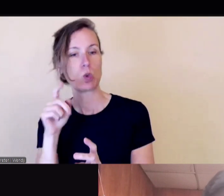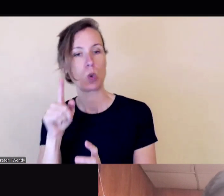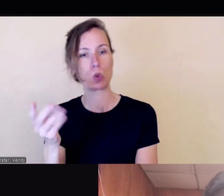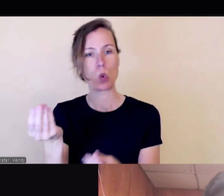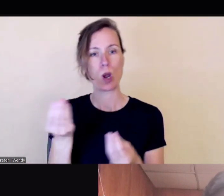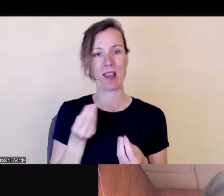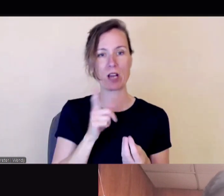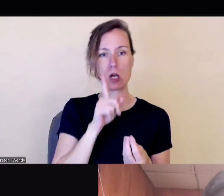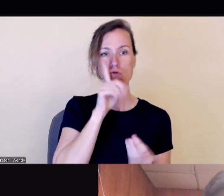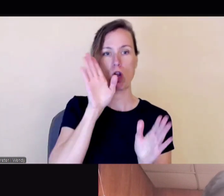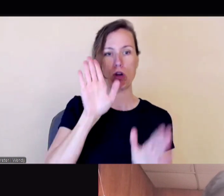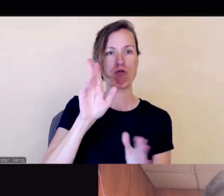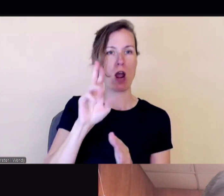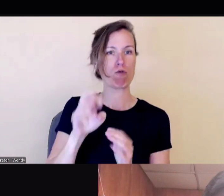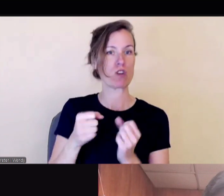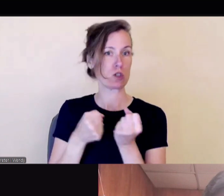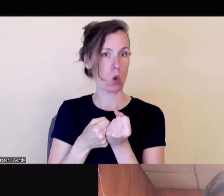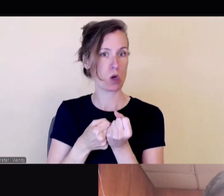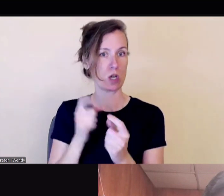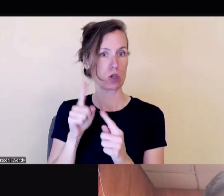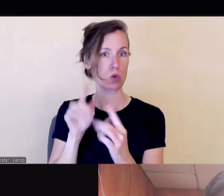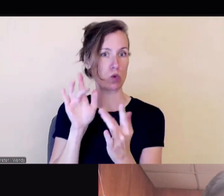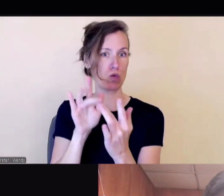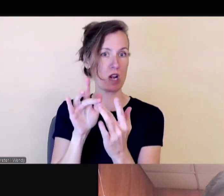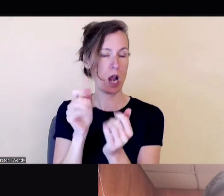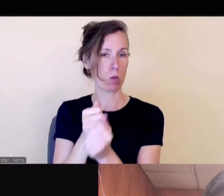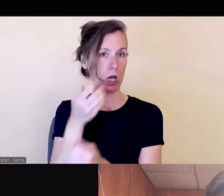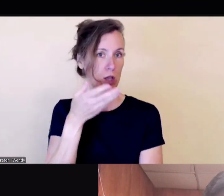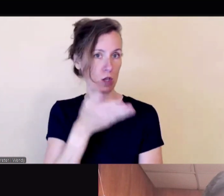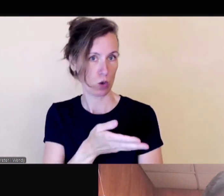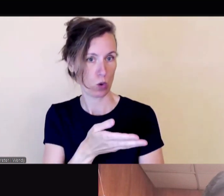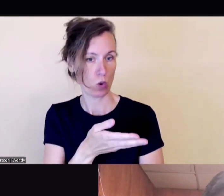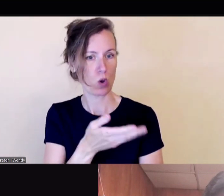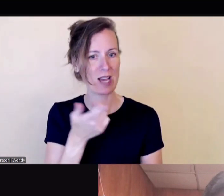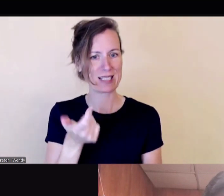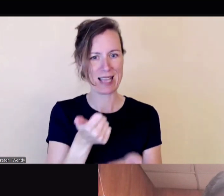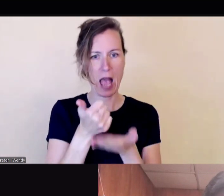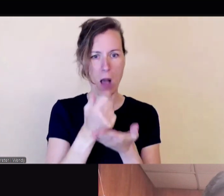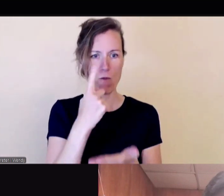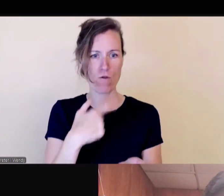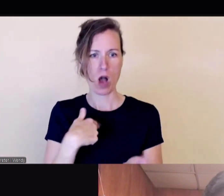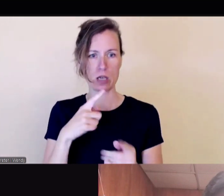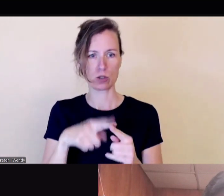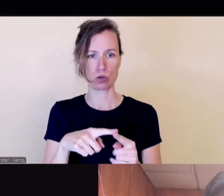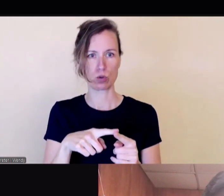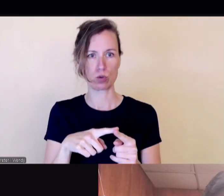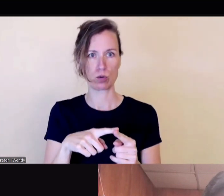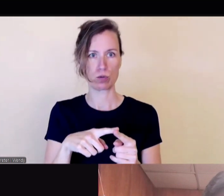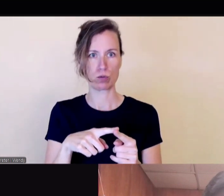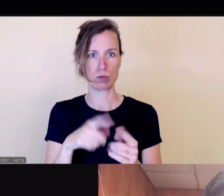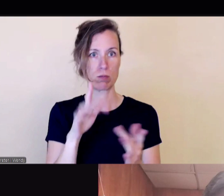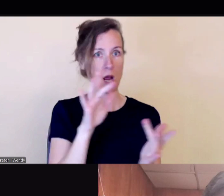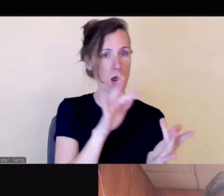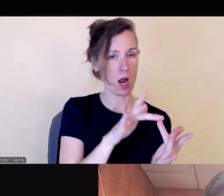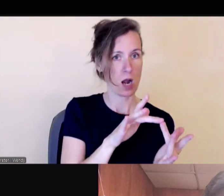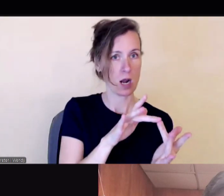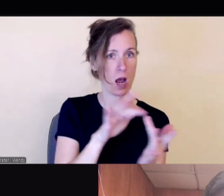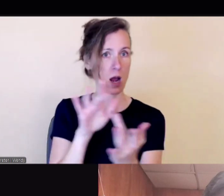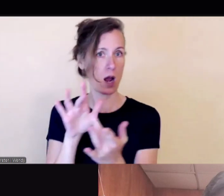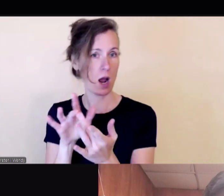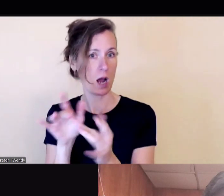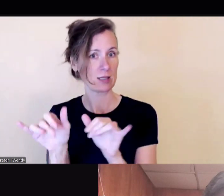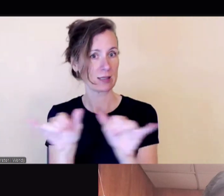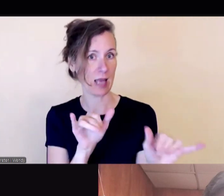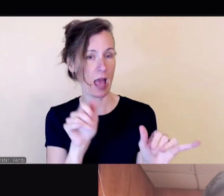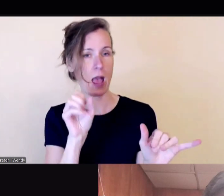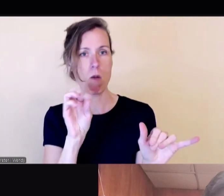it helpful for us to do that in concert? Is it helpful to just do one first? Is there a certain way? I know sometimes if there's